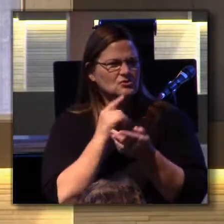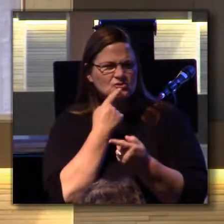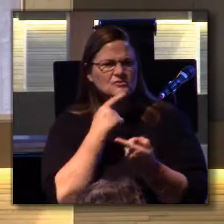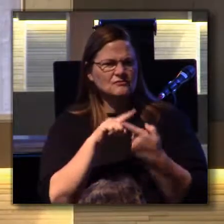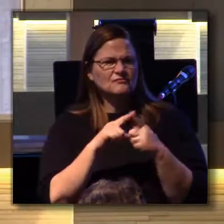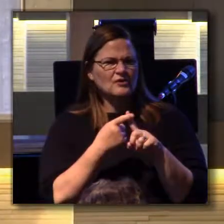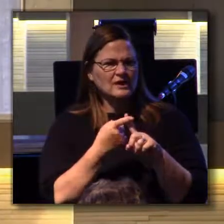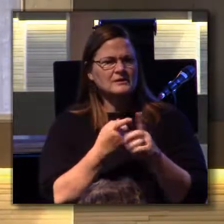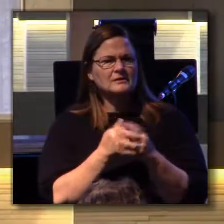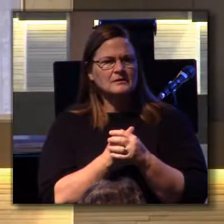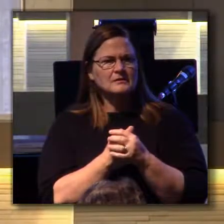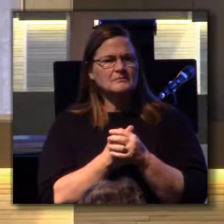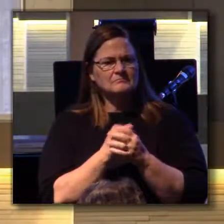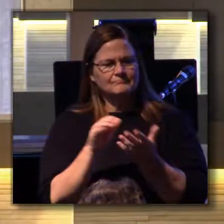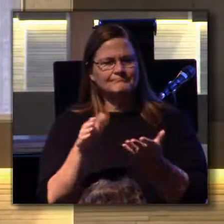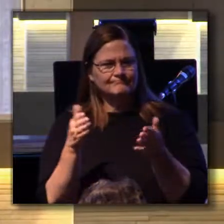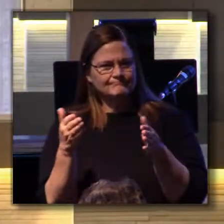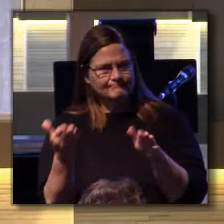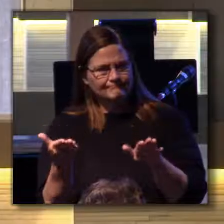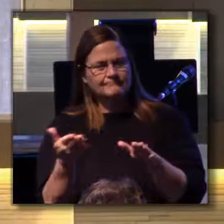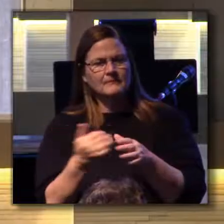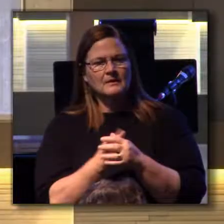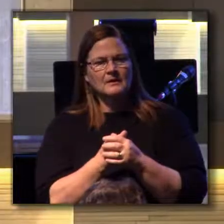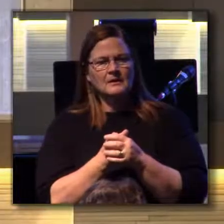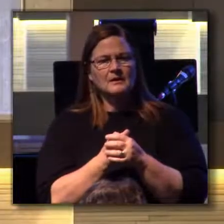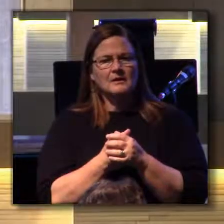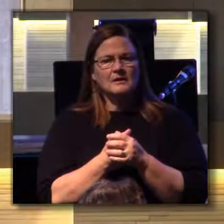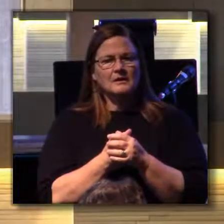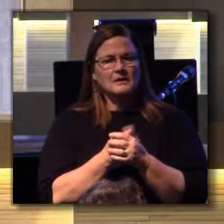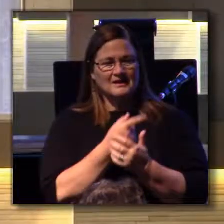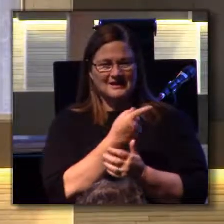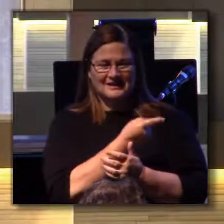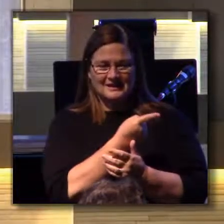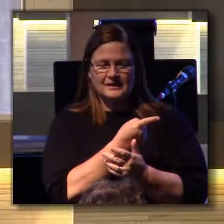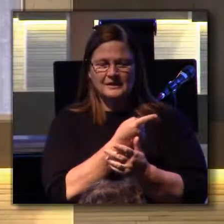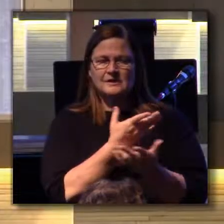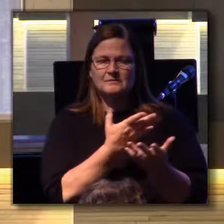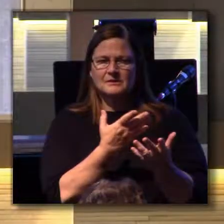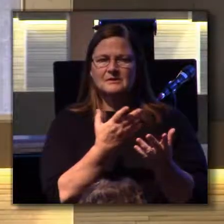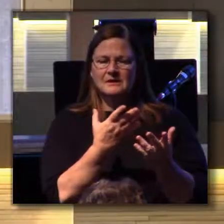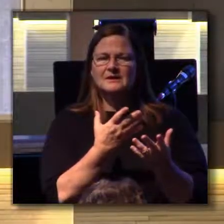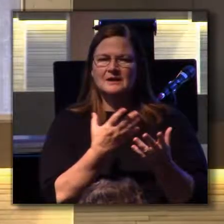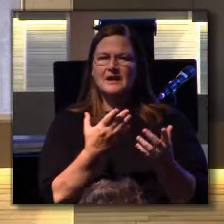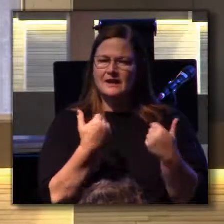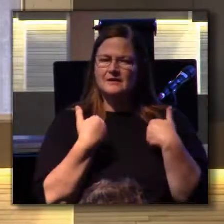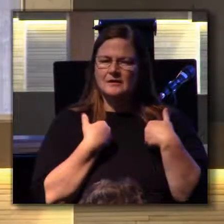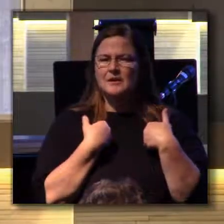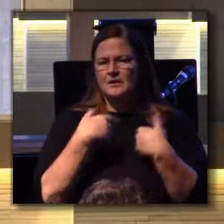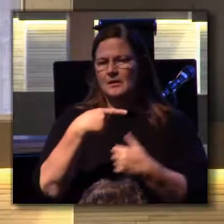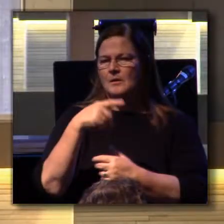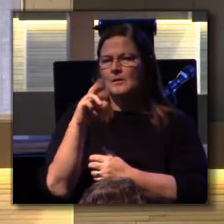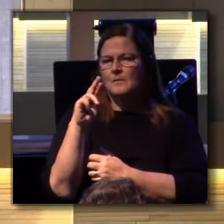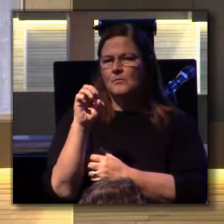Monday. He had been battling prostate cancer for the last several years,